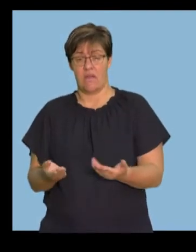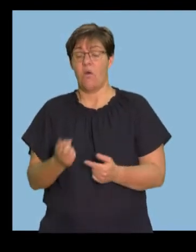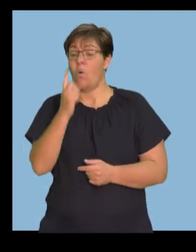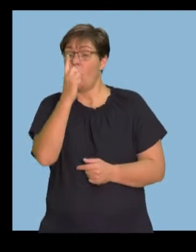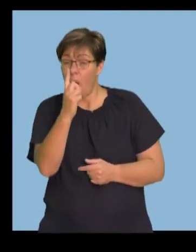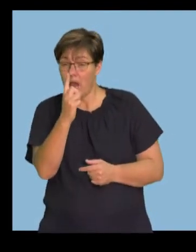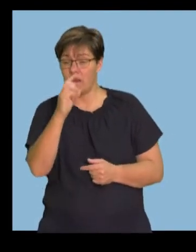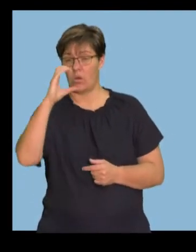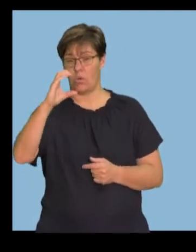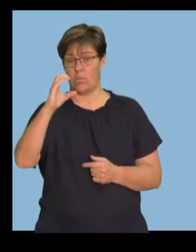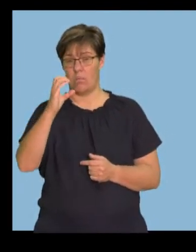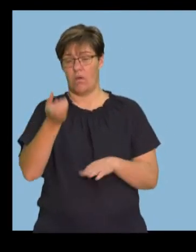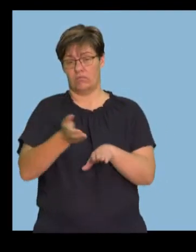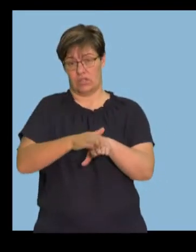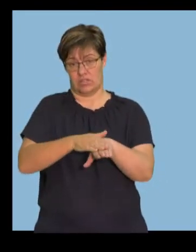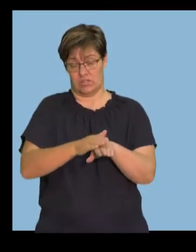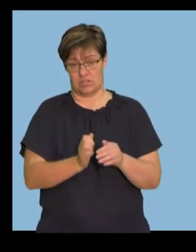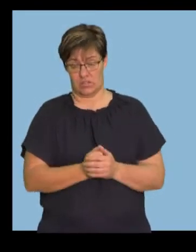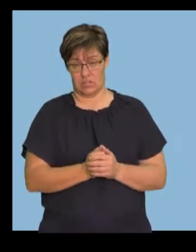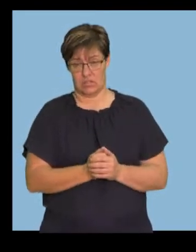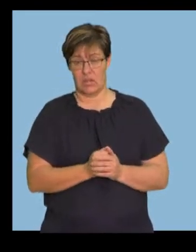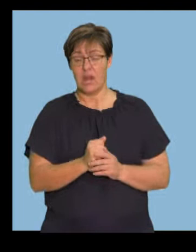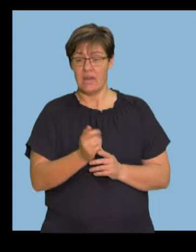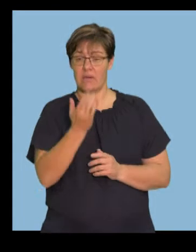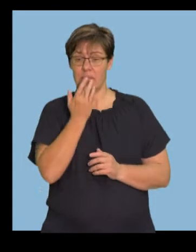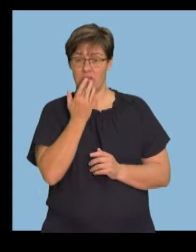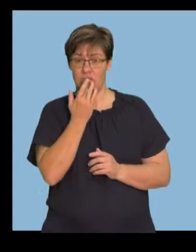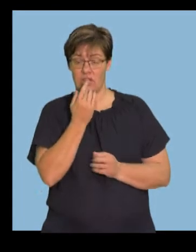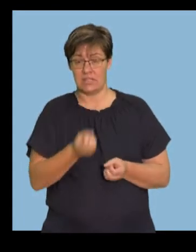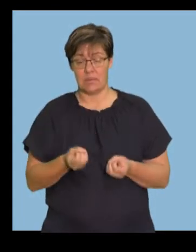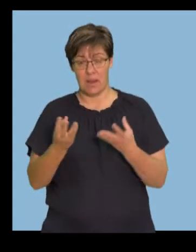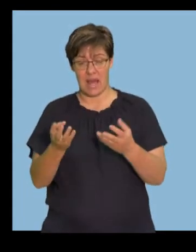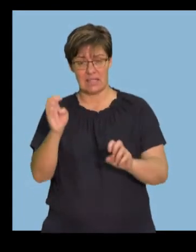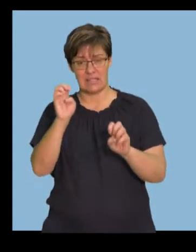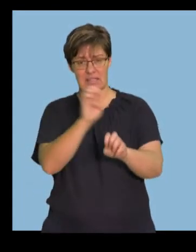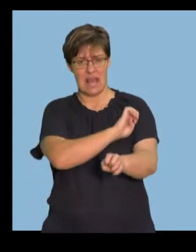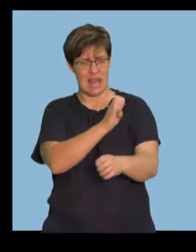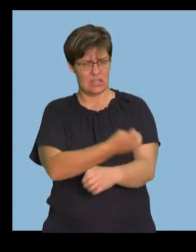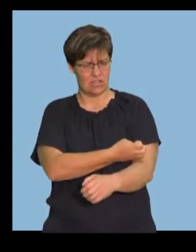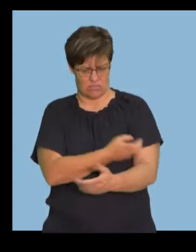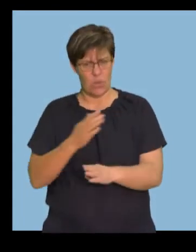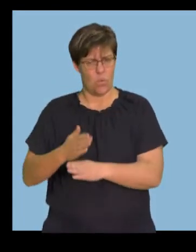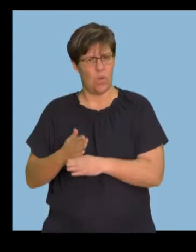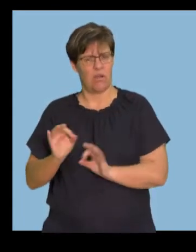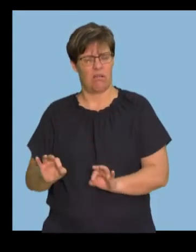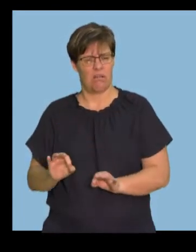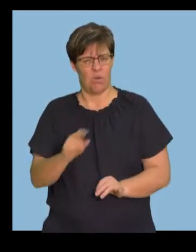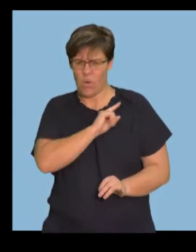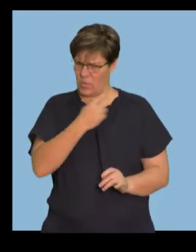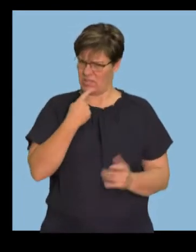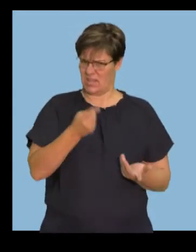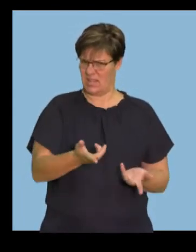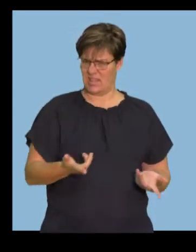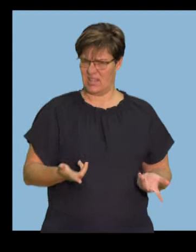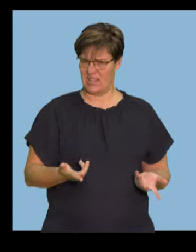coulomb of charge. Okay, so as the battery supplies energy, it does work. Well, why do we say it does work?